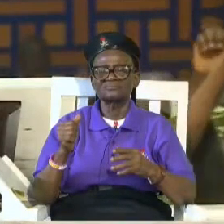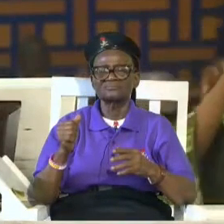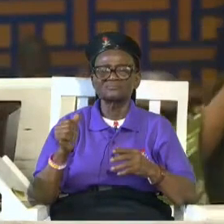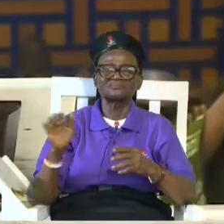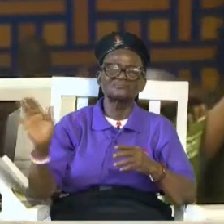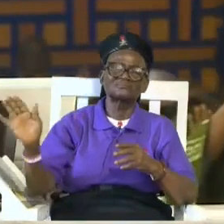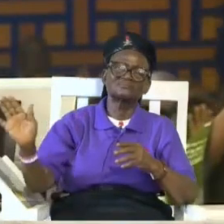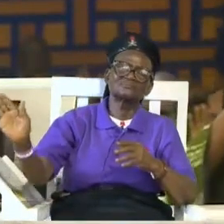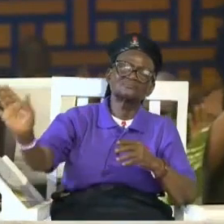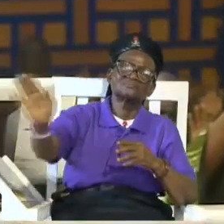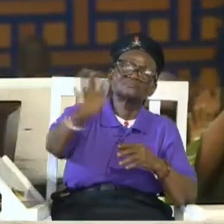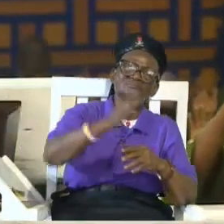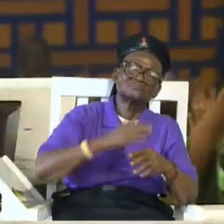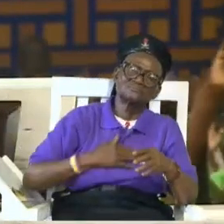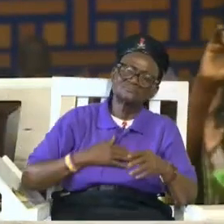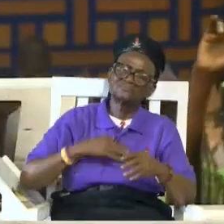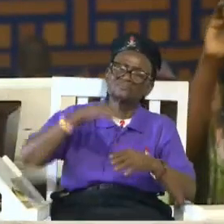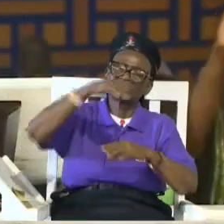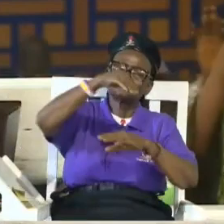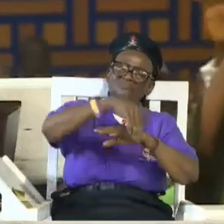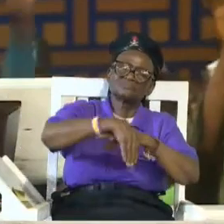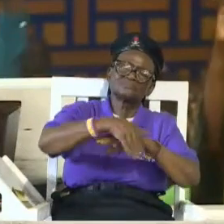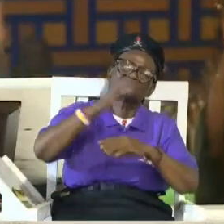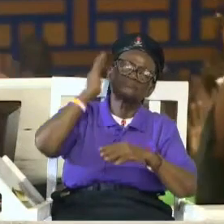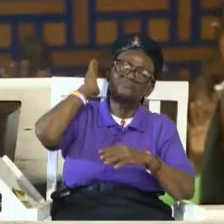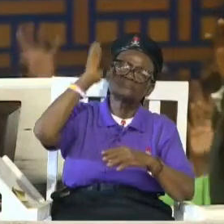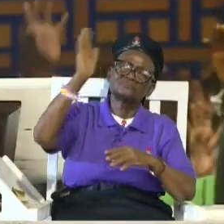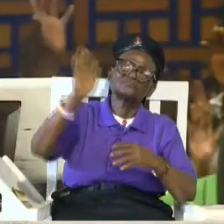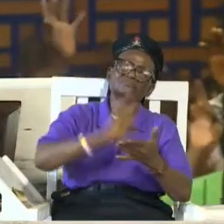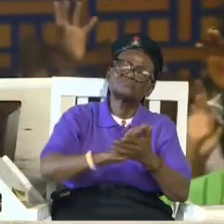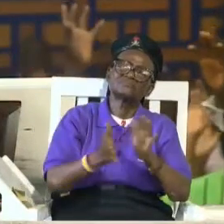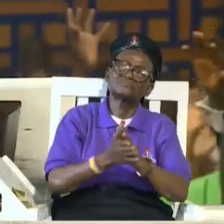Your night will become morning today.